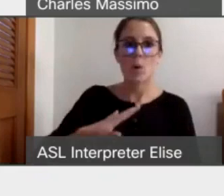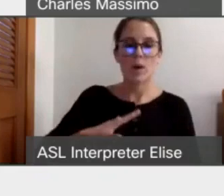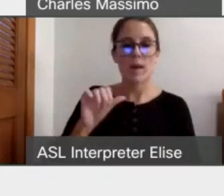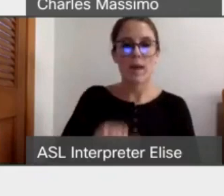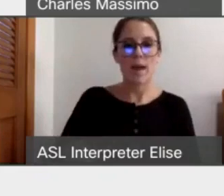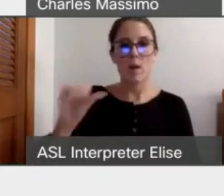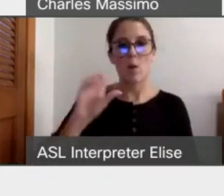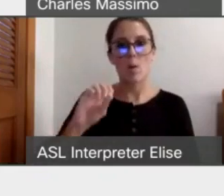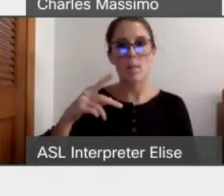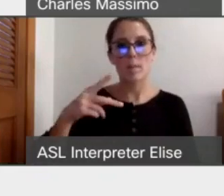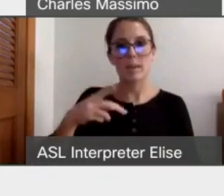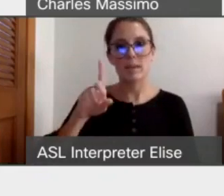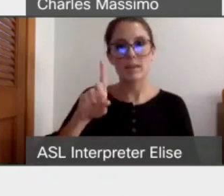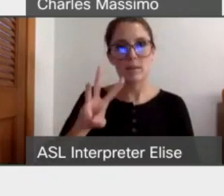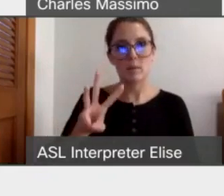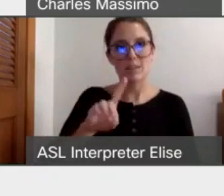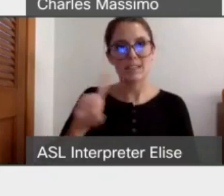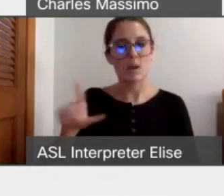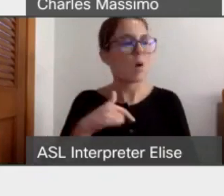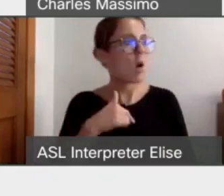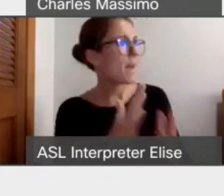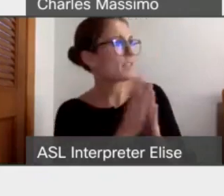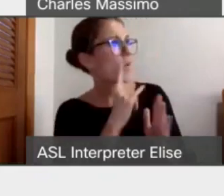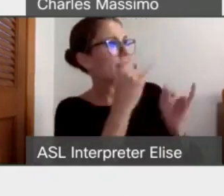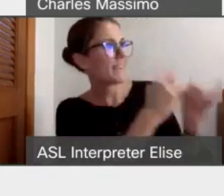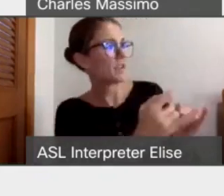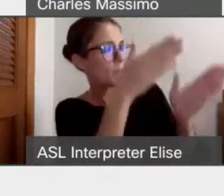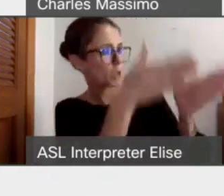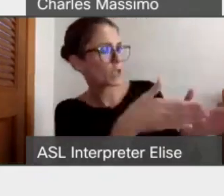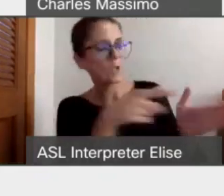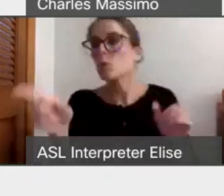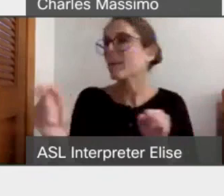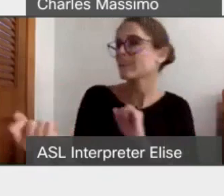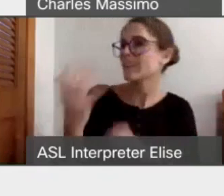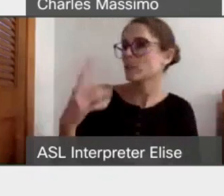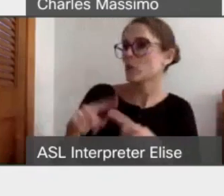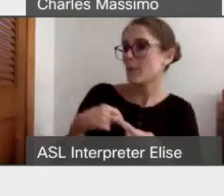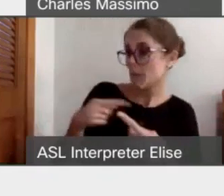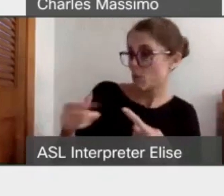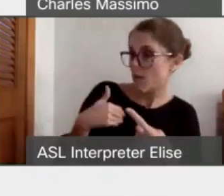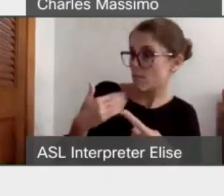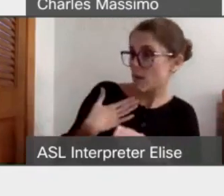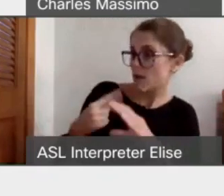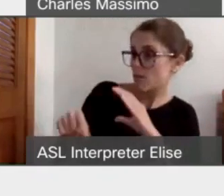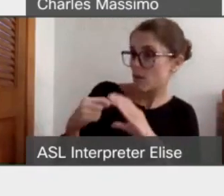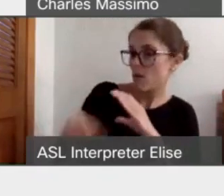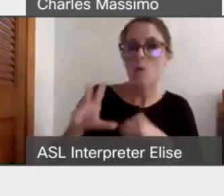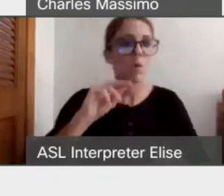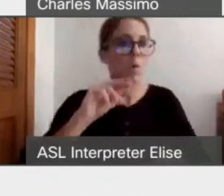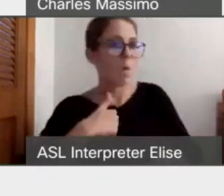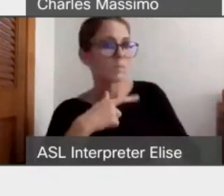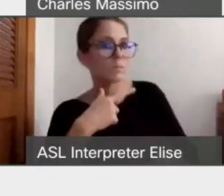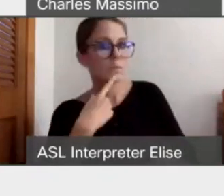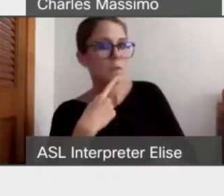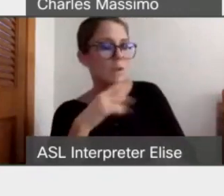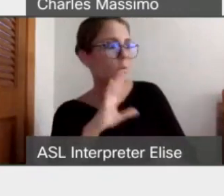OPWDD. I don't know, I'm asking for an individual. Yeah. Oh, well, you can send it to me. Yeah, I Okay. think you got my email. No, I'm And saying I'll make sure that it